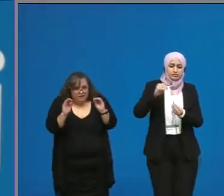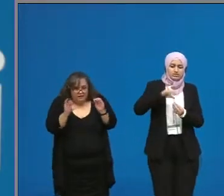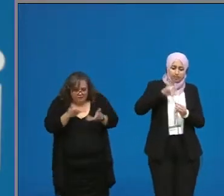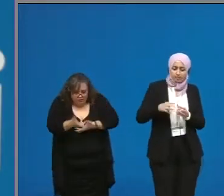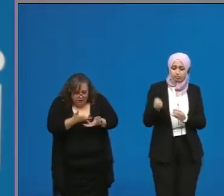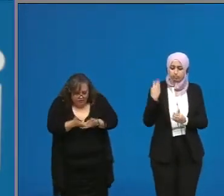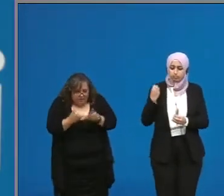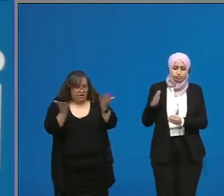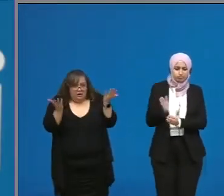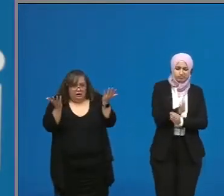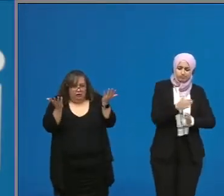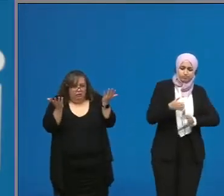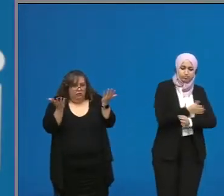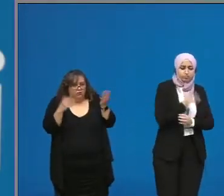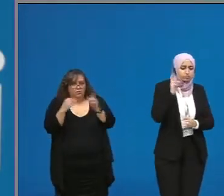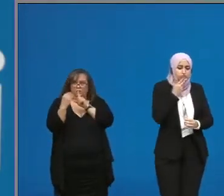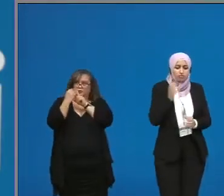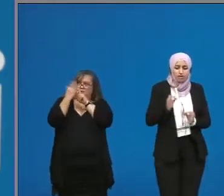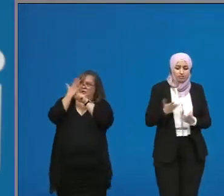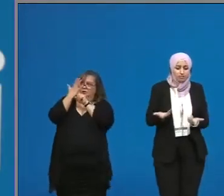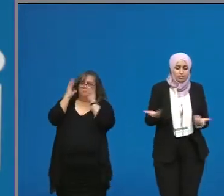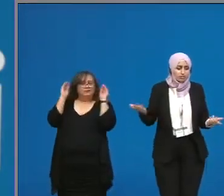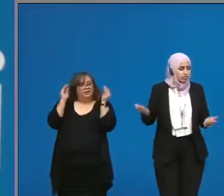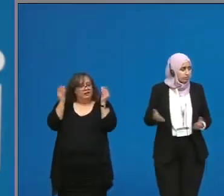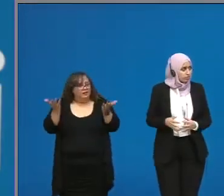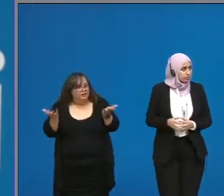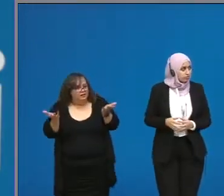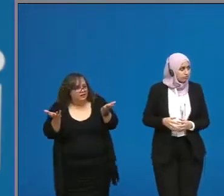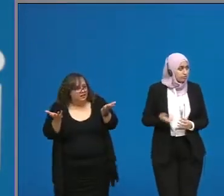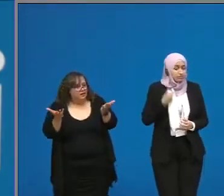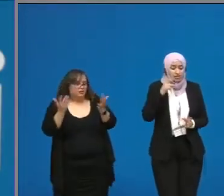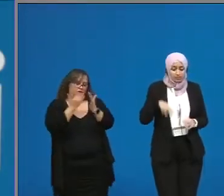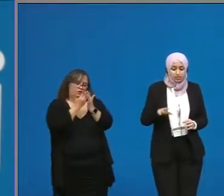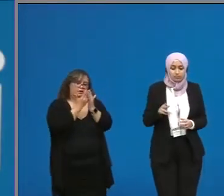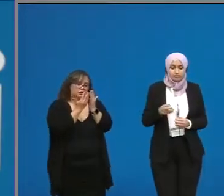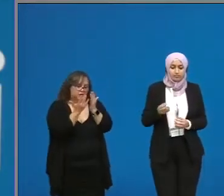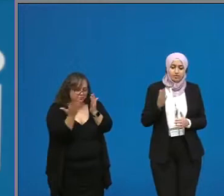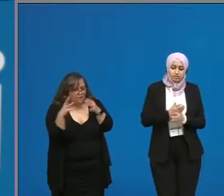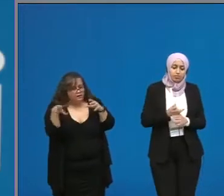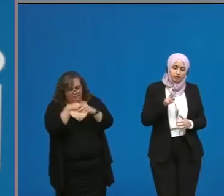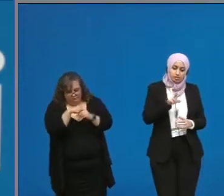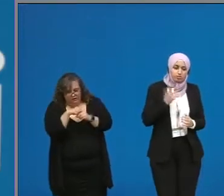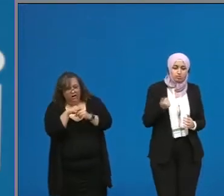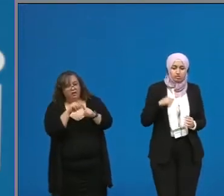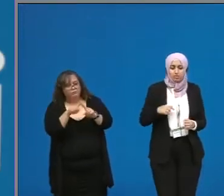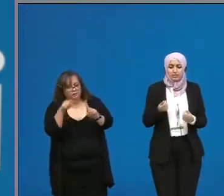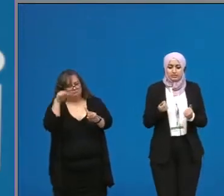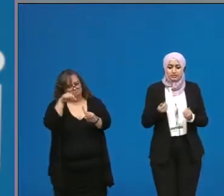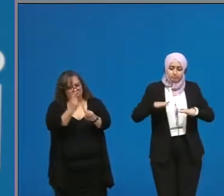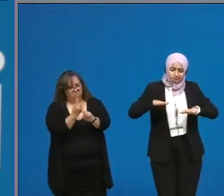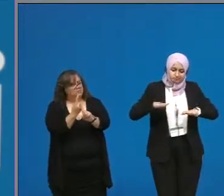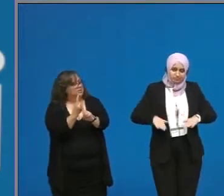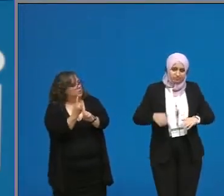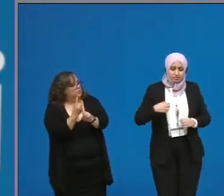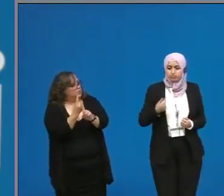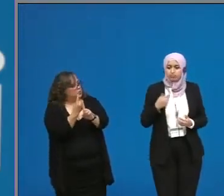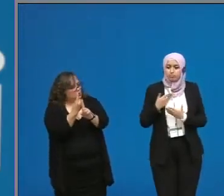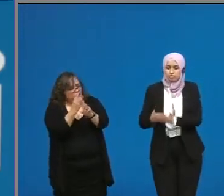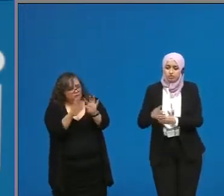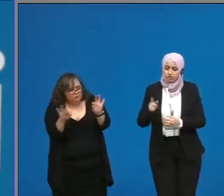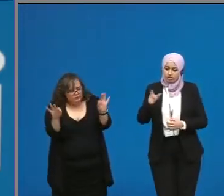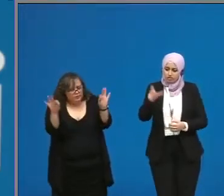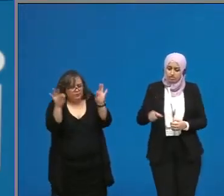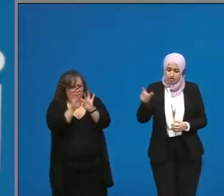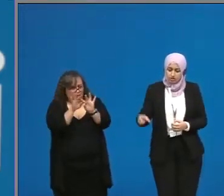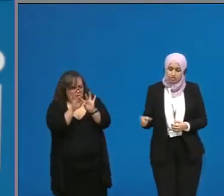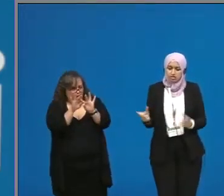Of course, also the economic situation goes into this. Many, many factors goes into this. And one of the most important things to consider is if